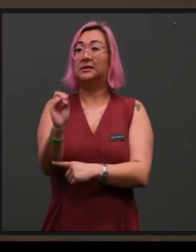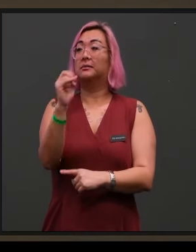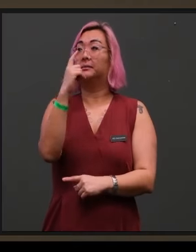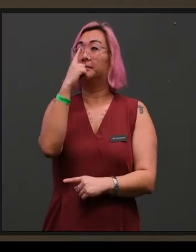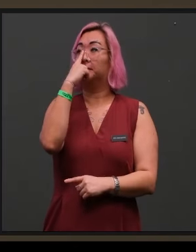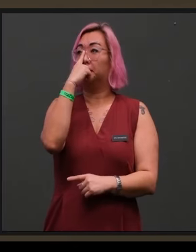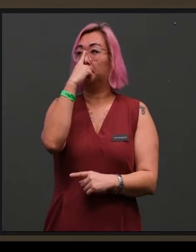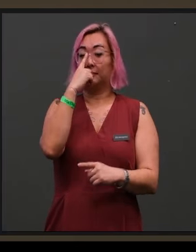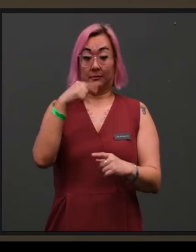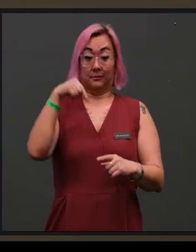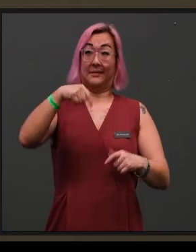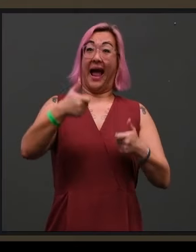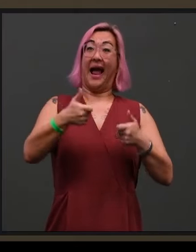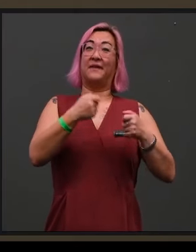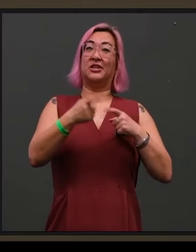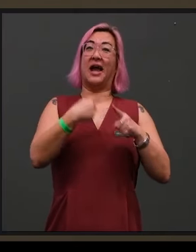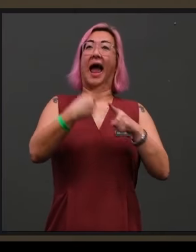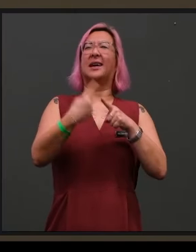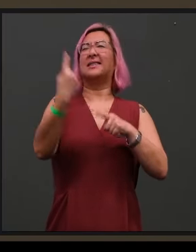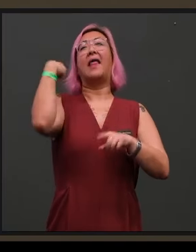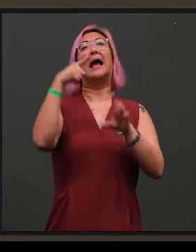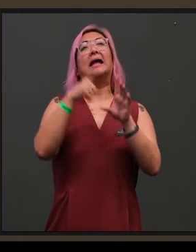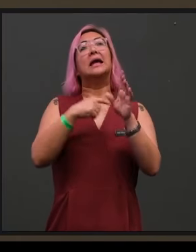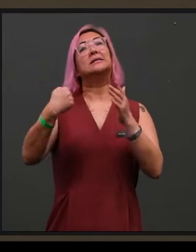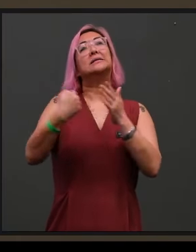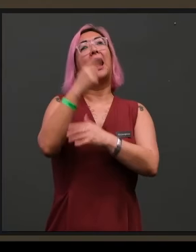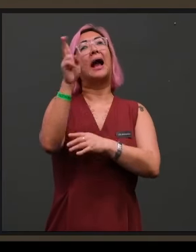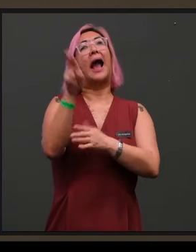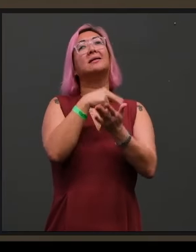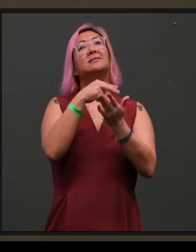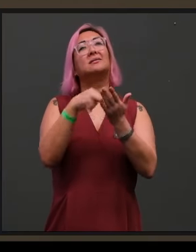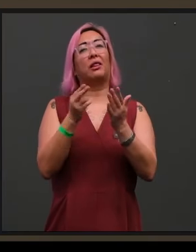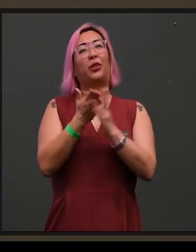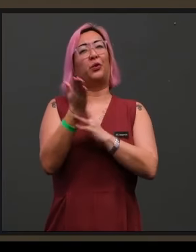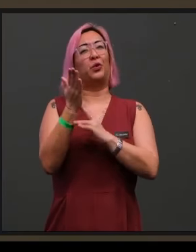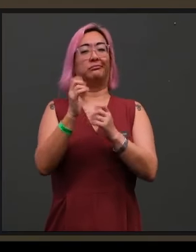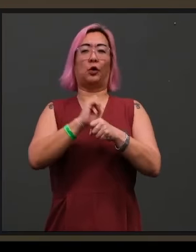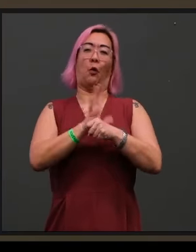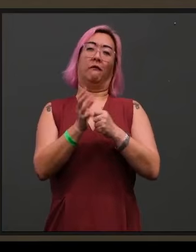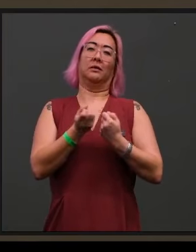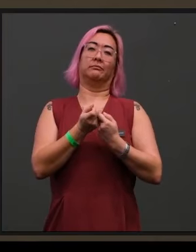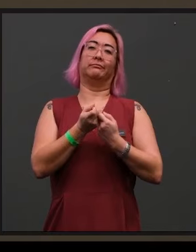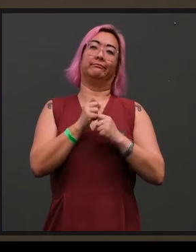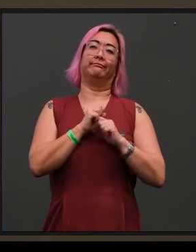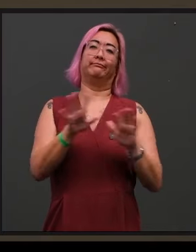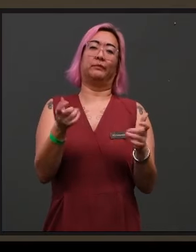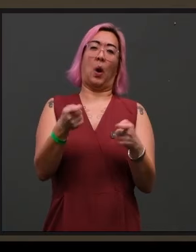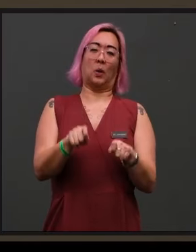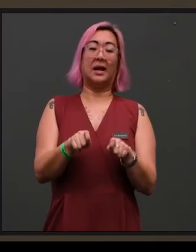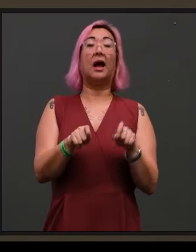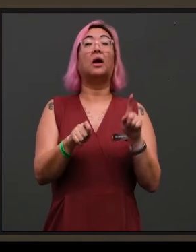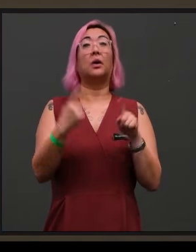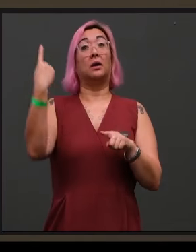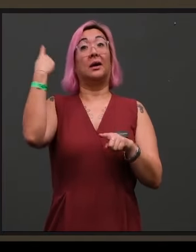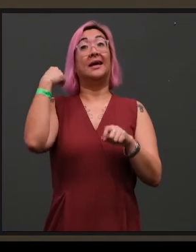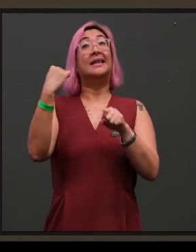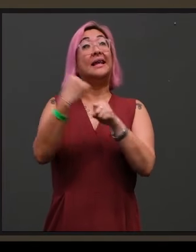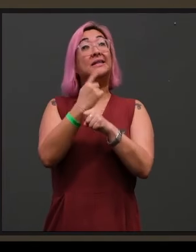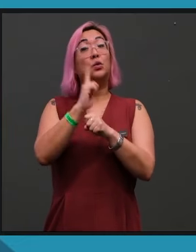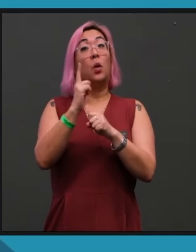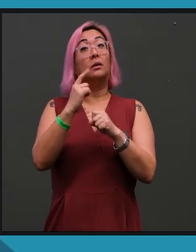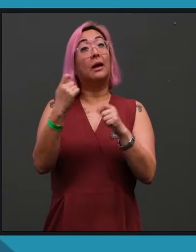AdventureX sadly was cancelled that year due to the lockdown and pandemic, and they decided to do a game jam